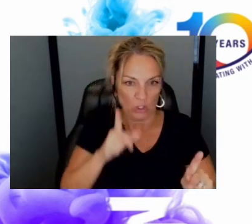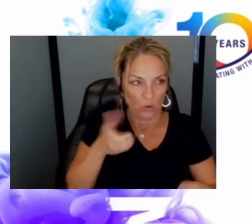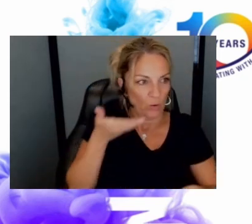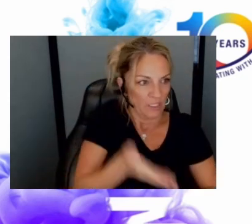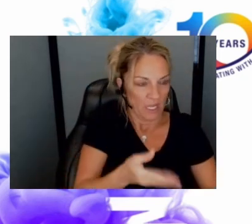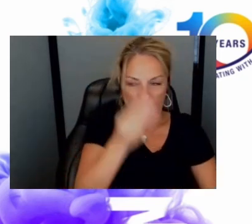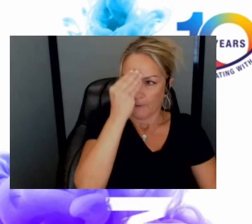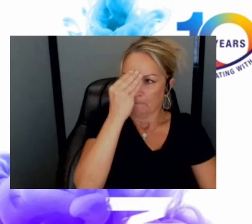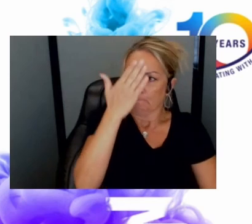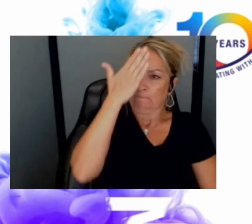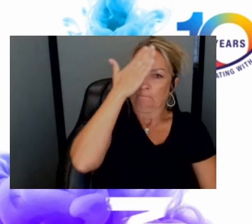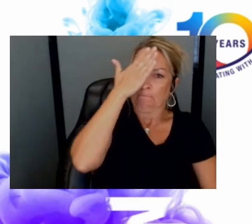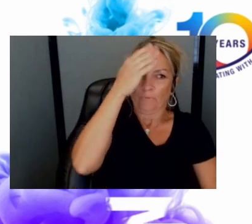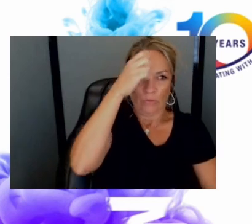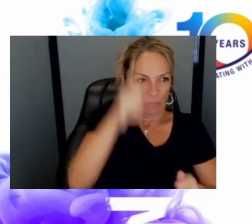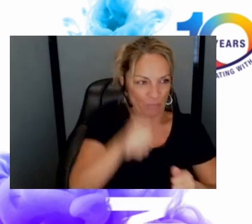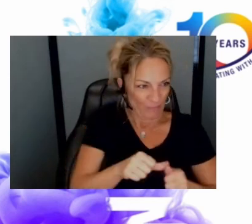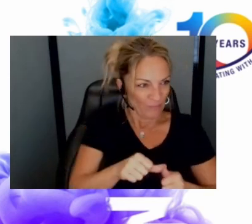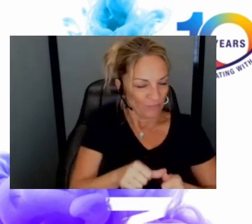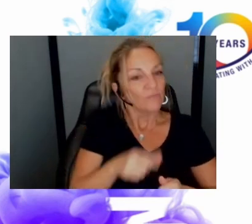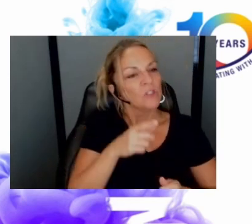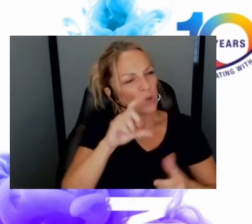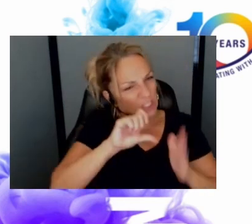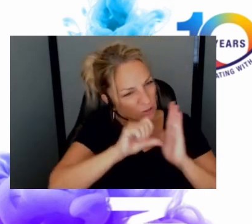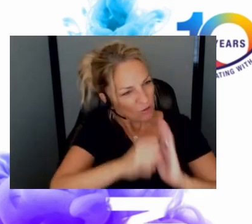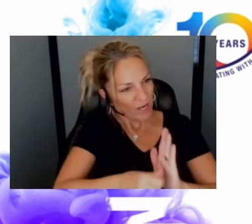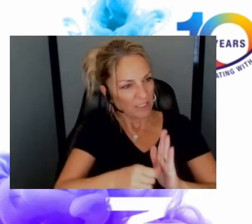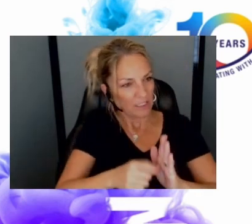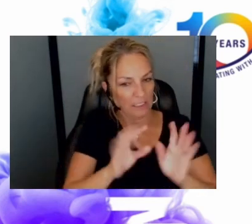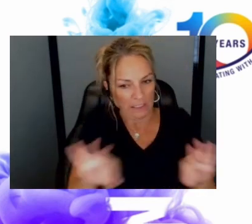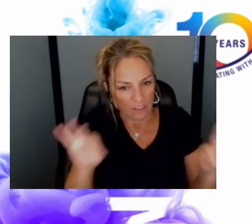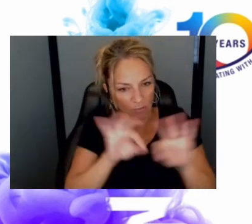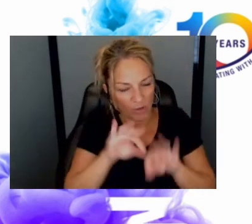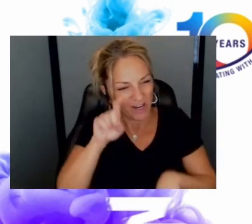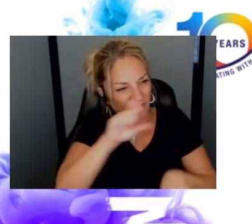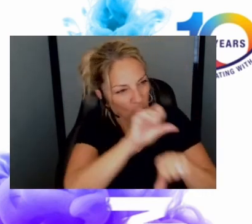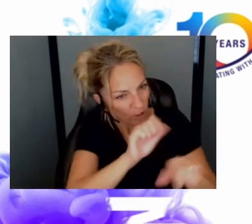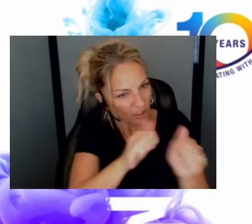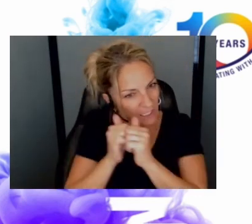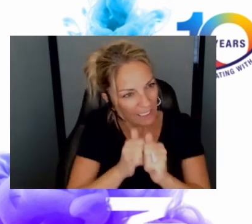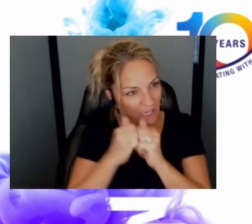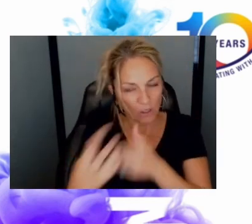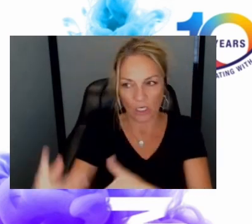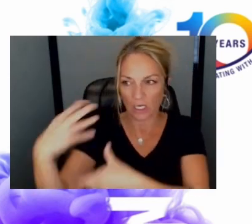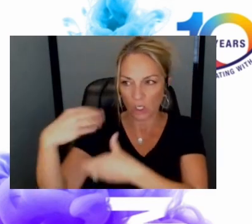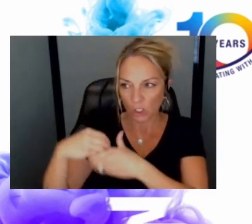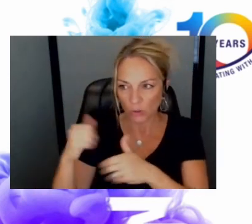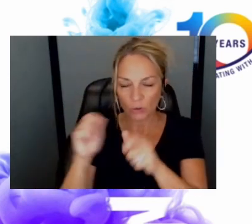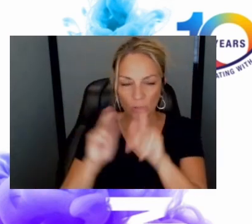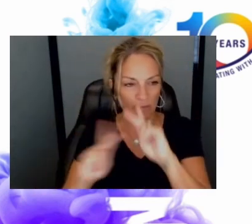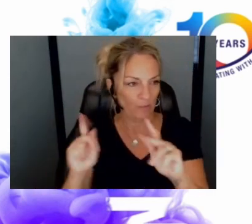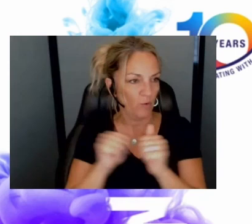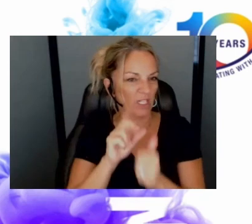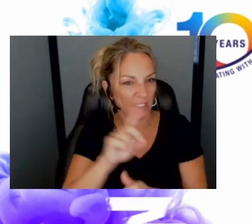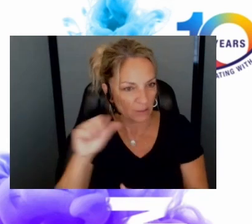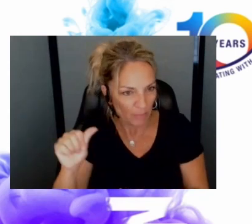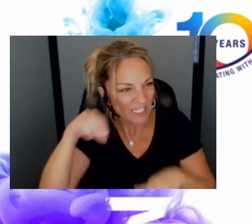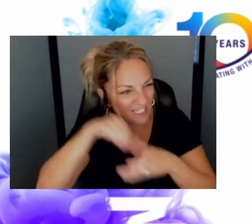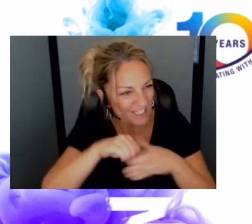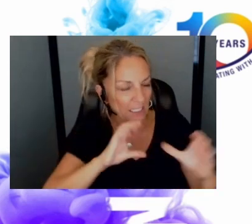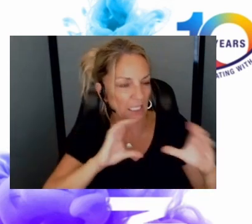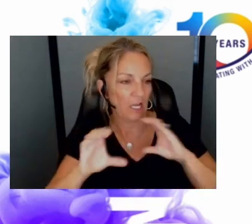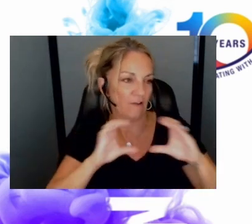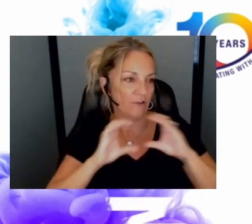just sort of stresses the importance of working together and including people with disabilities in the conversation in order to kind of amplify our